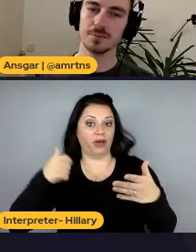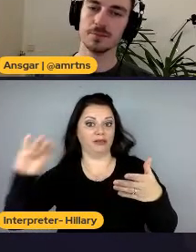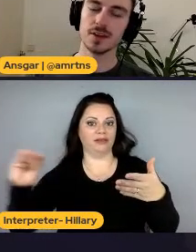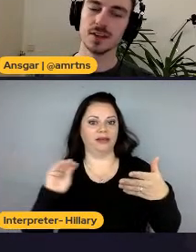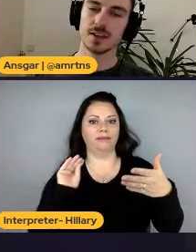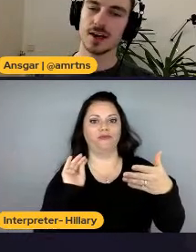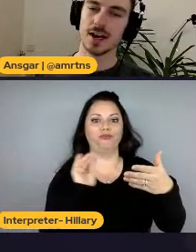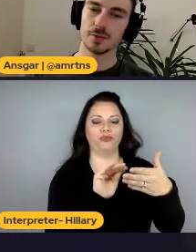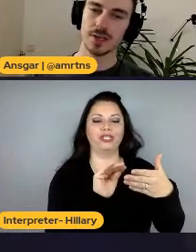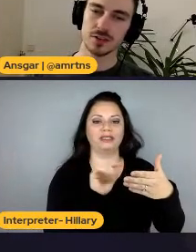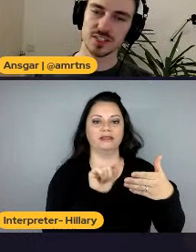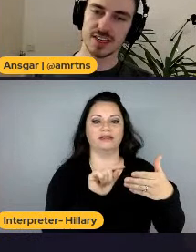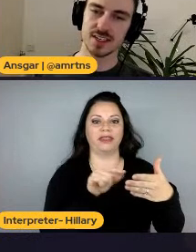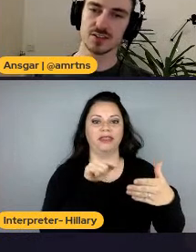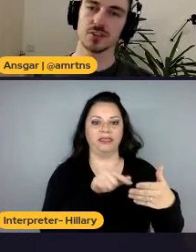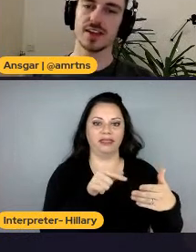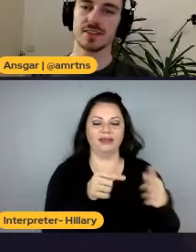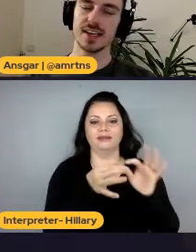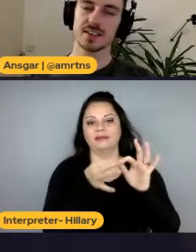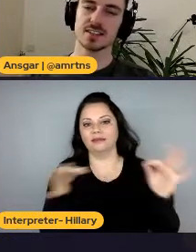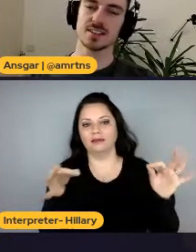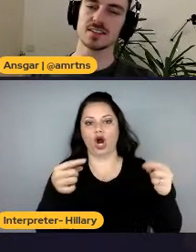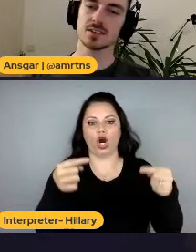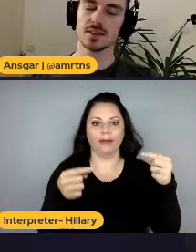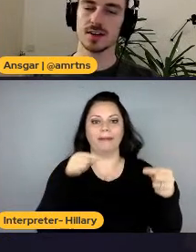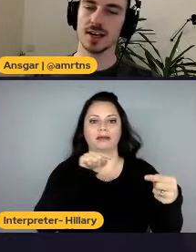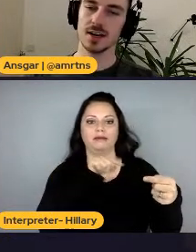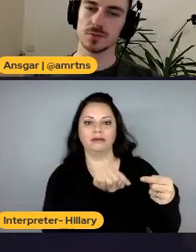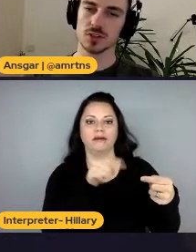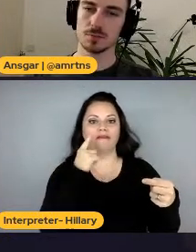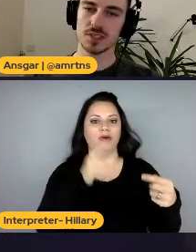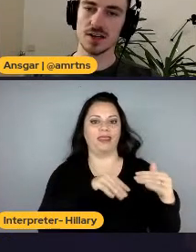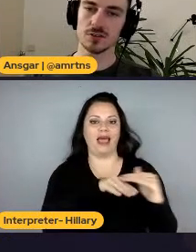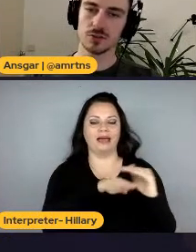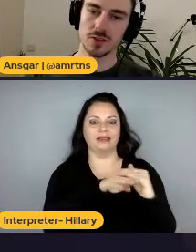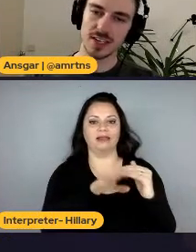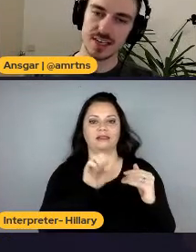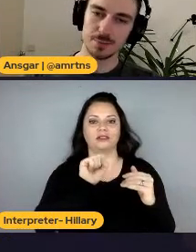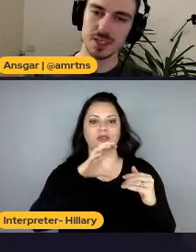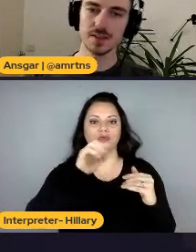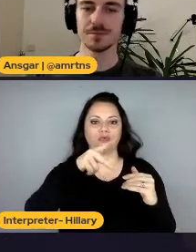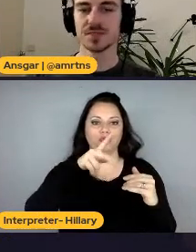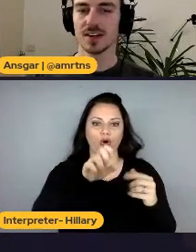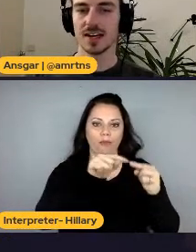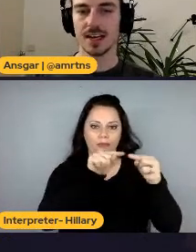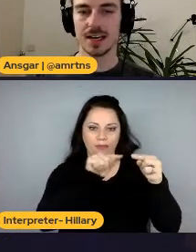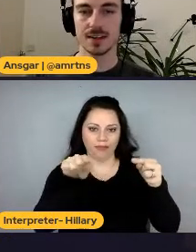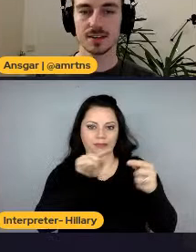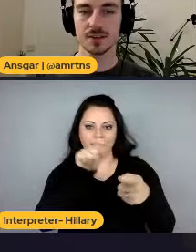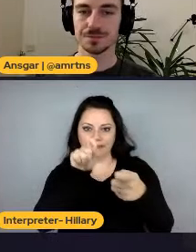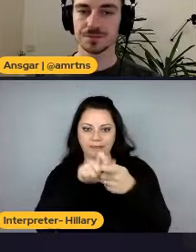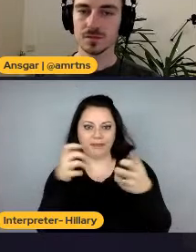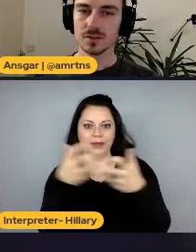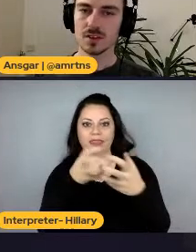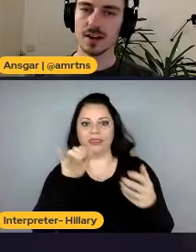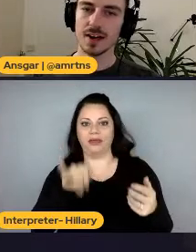this argument or setting so that the access is scoped down to that IP.